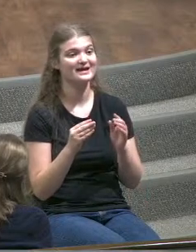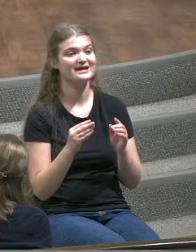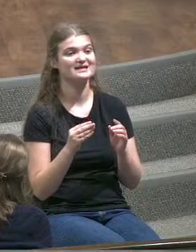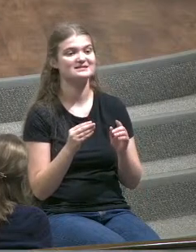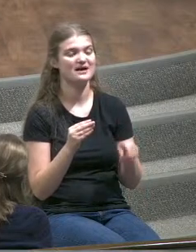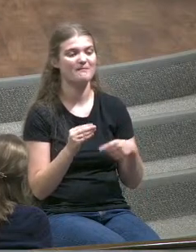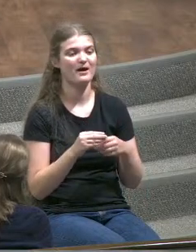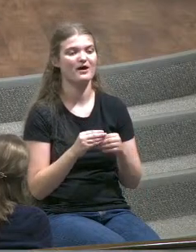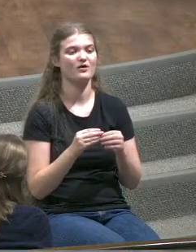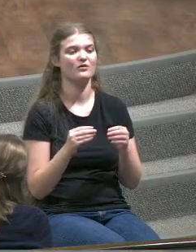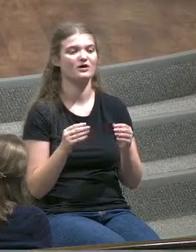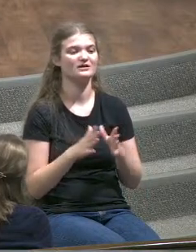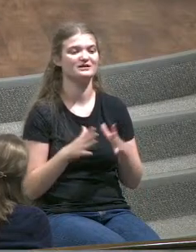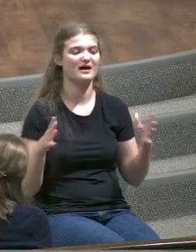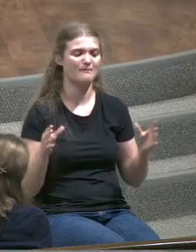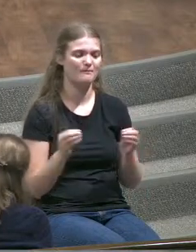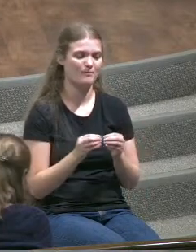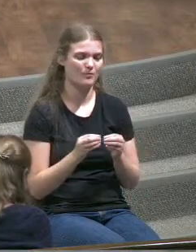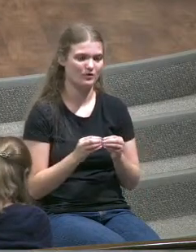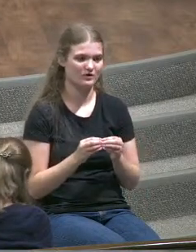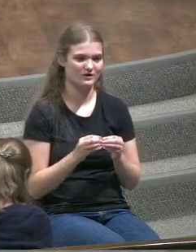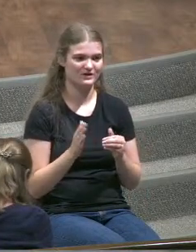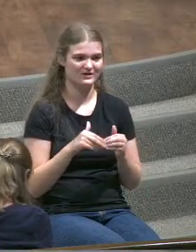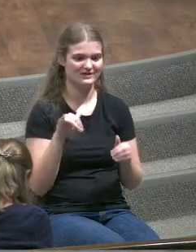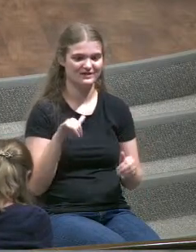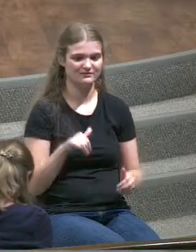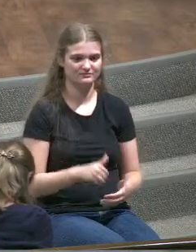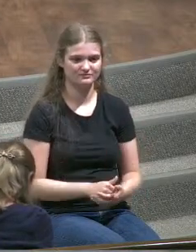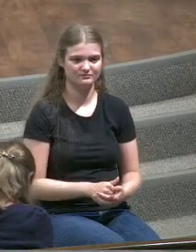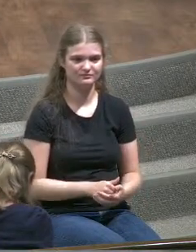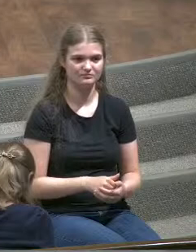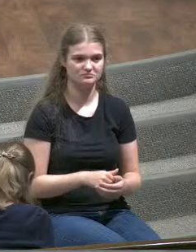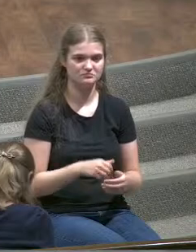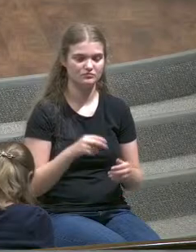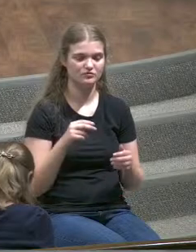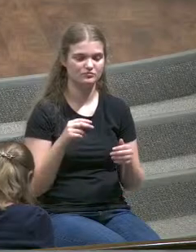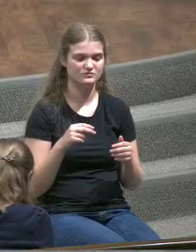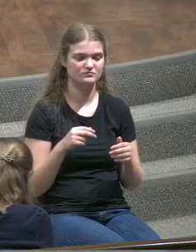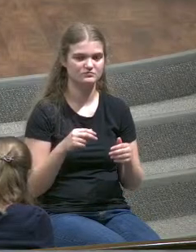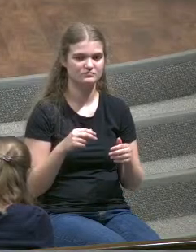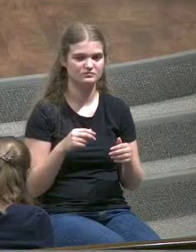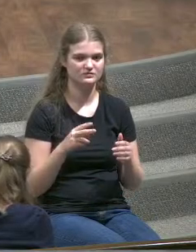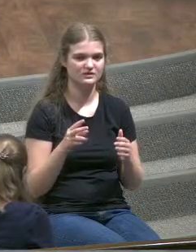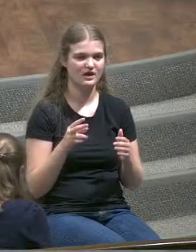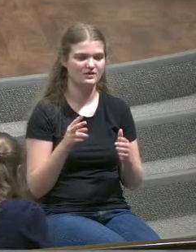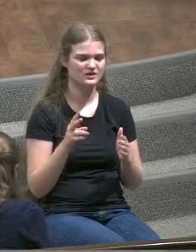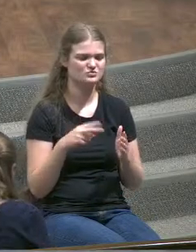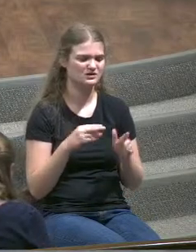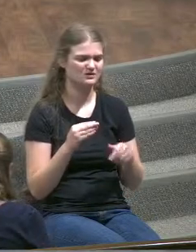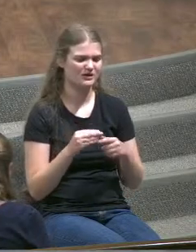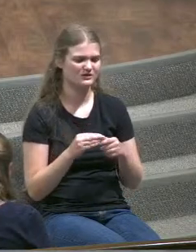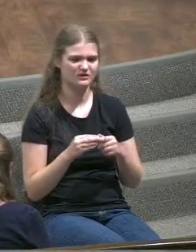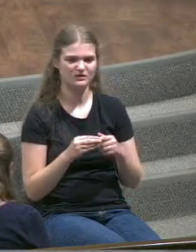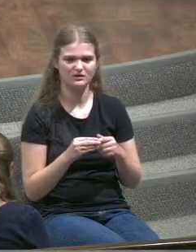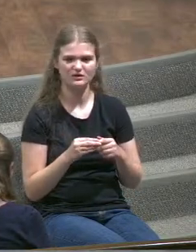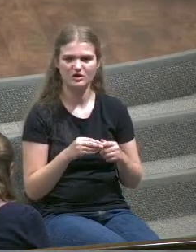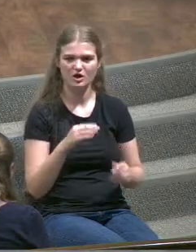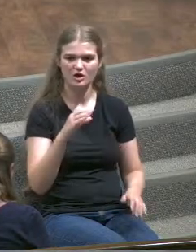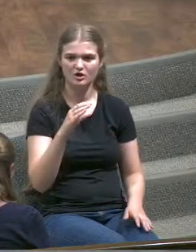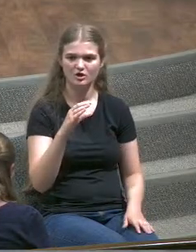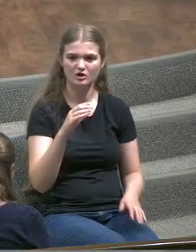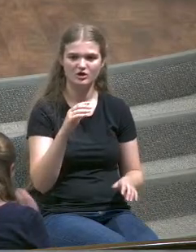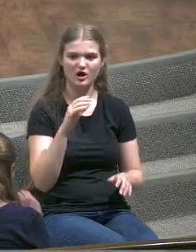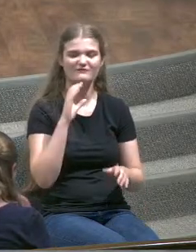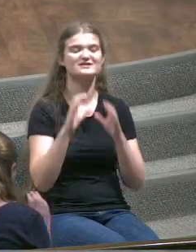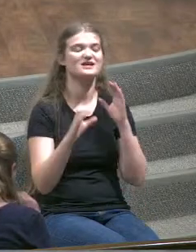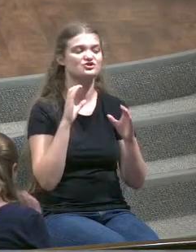that. Look at the conversation that he begins. This is an actual conversation now. After he's been reading what's on their hearts, now he has an actual